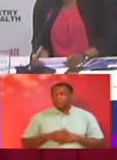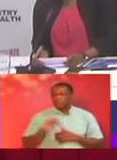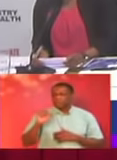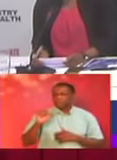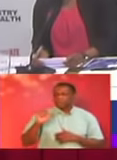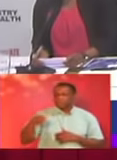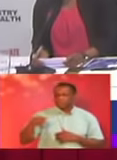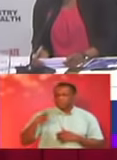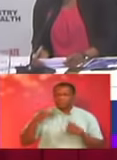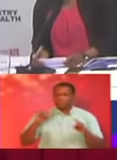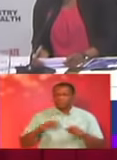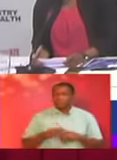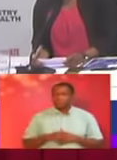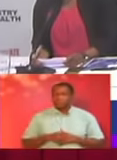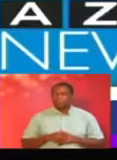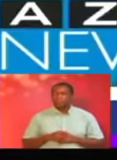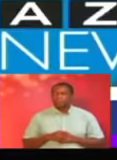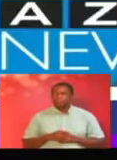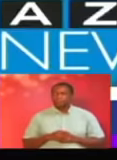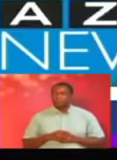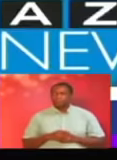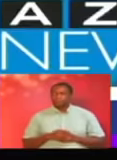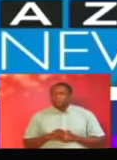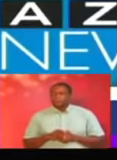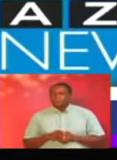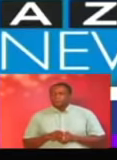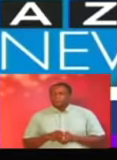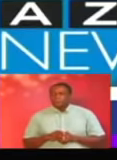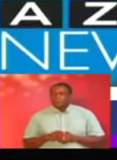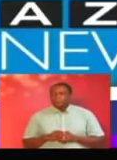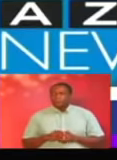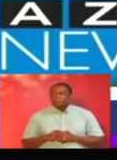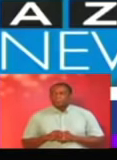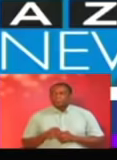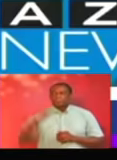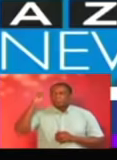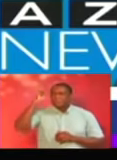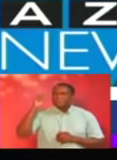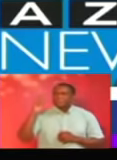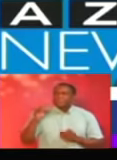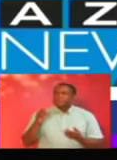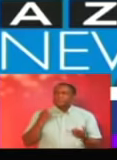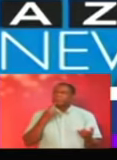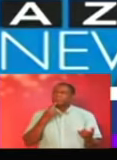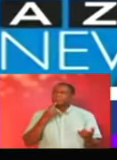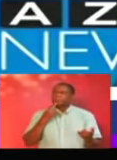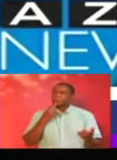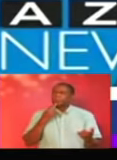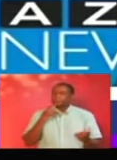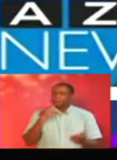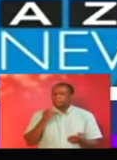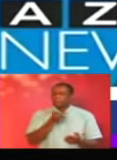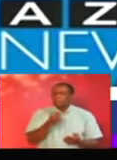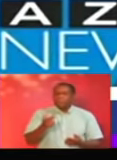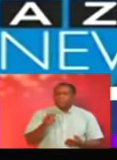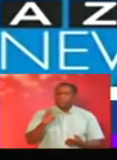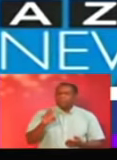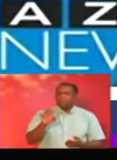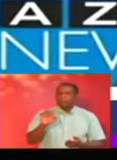Hi, morning again, Priya Bihari, AZP News. Minister, when you say no, all retail open, does it